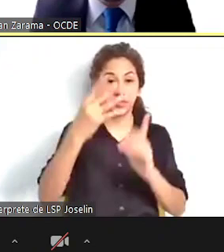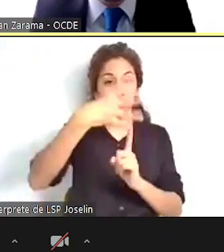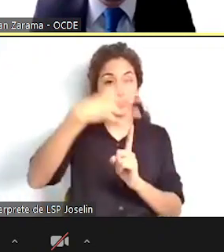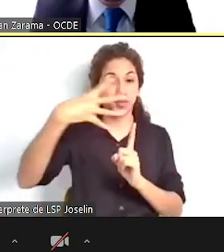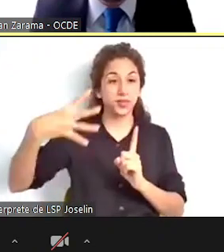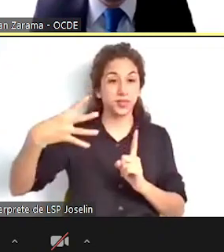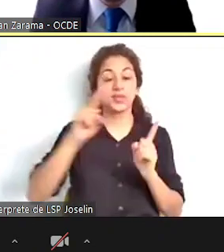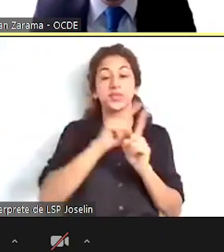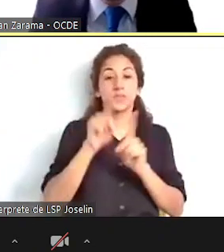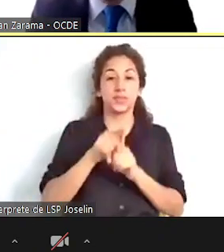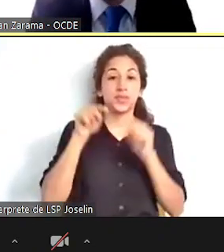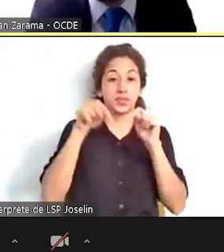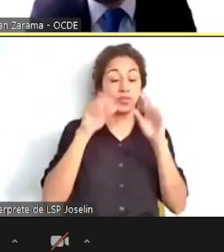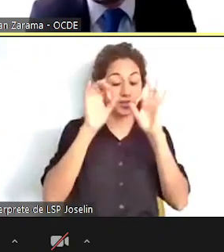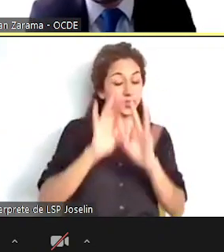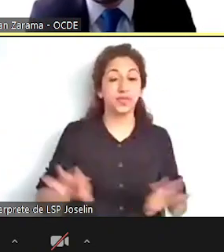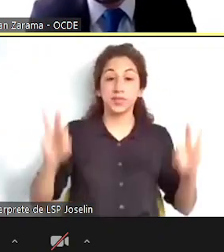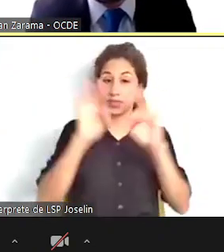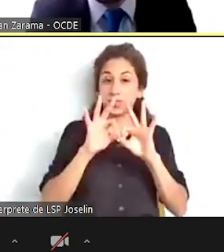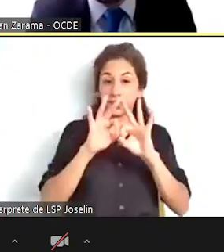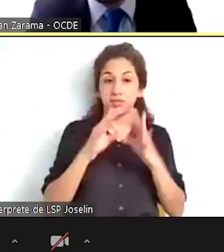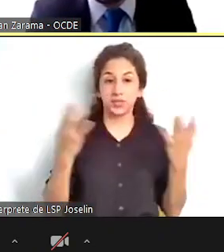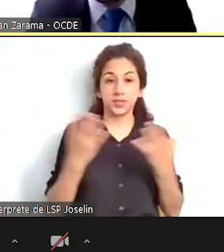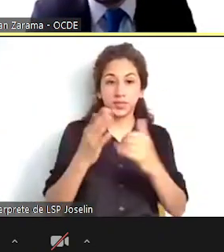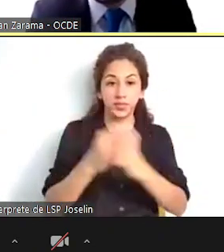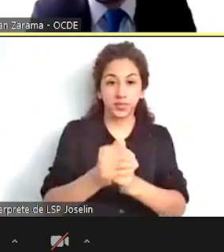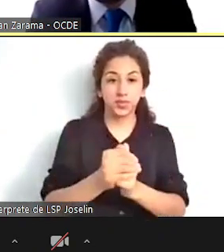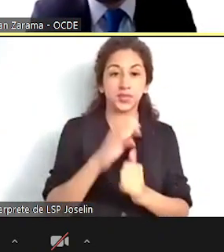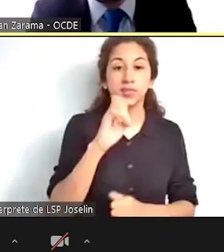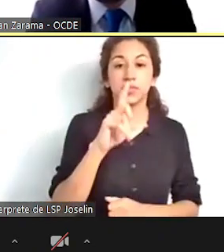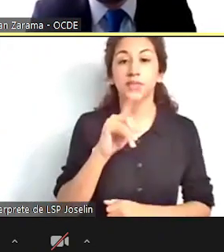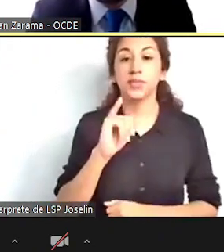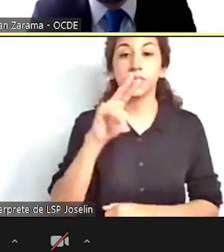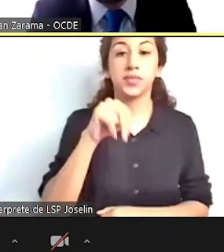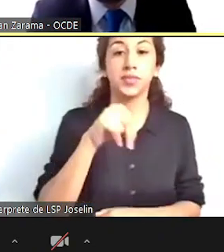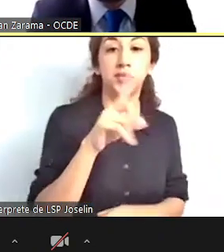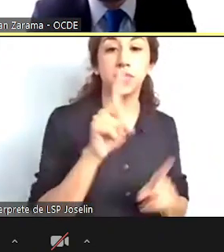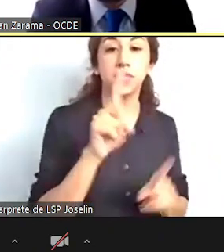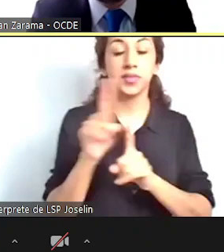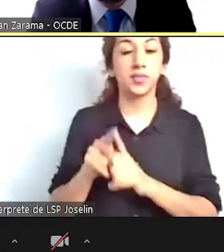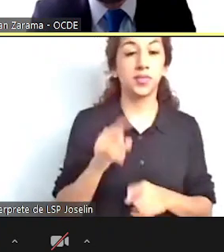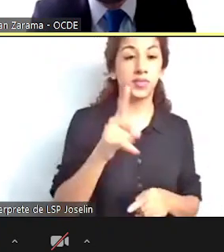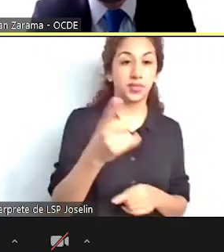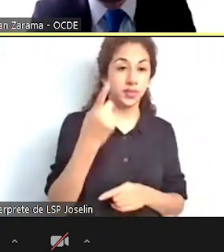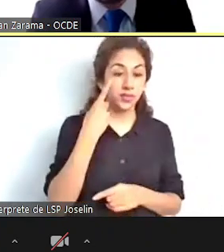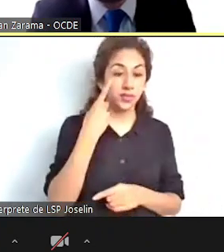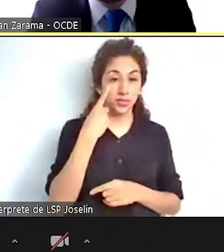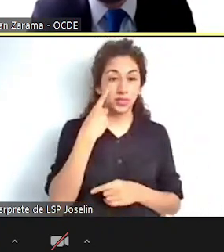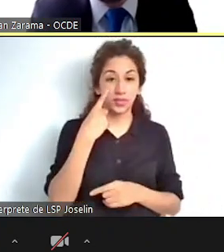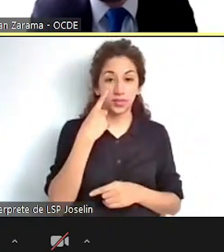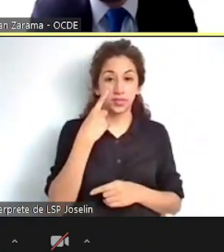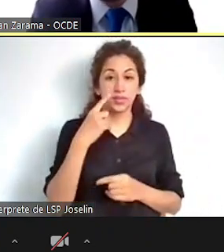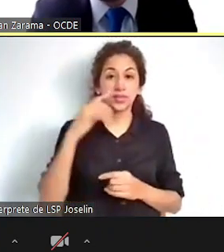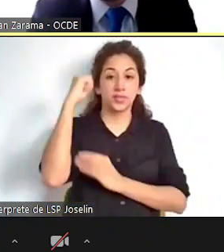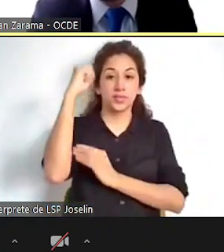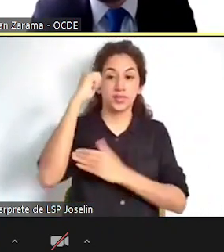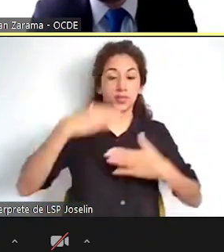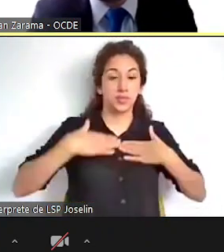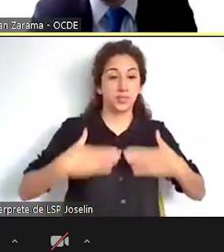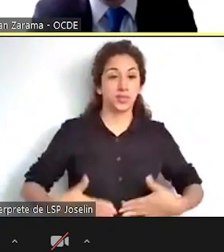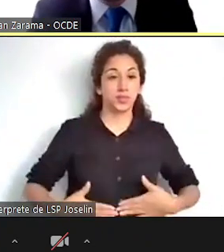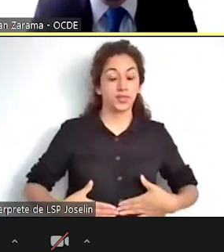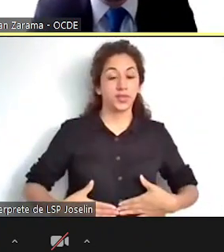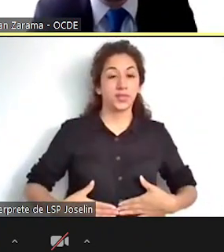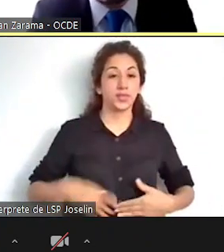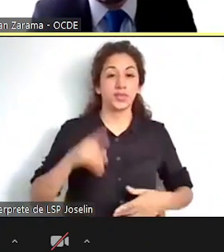gender issues that are also important to tackle in this plan specifically from ellen and you're experiencing the danish history of